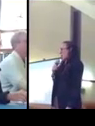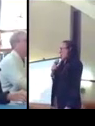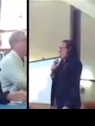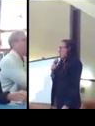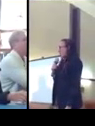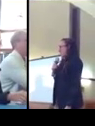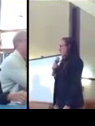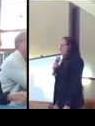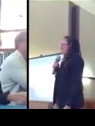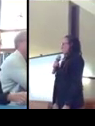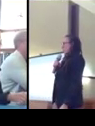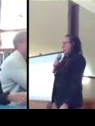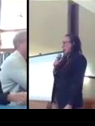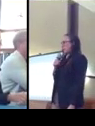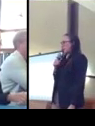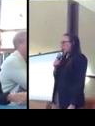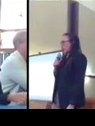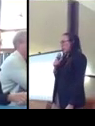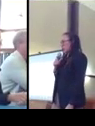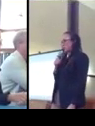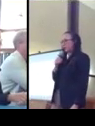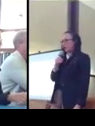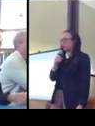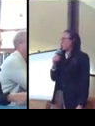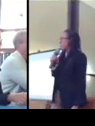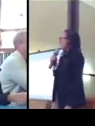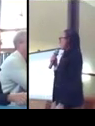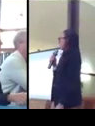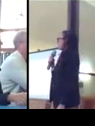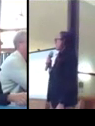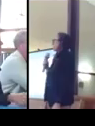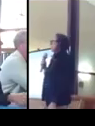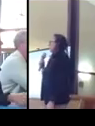to co-author this amazing plan that we're going to share with you today.